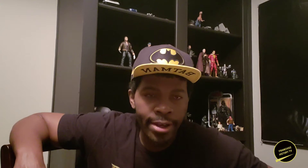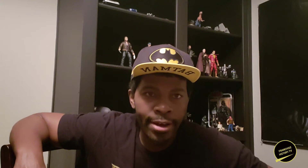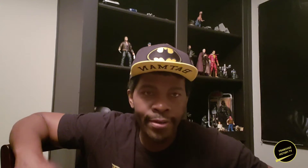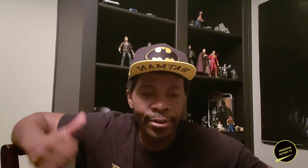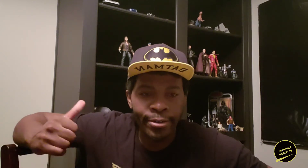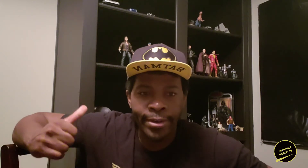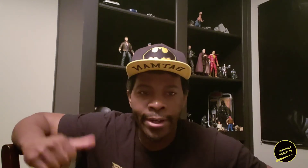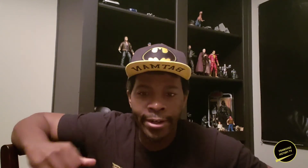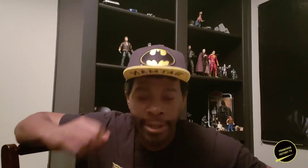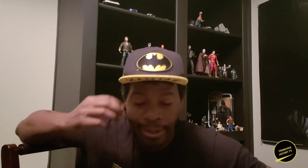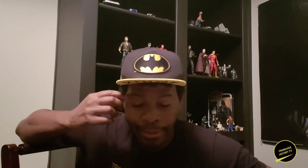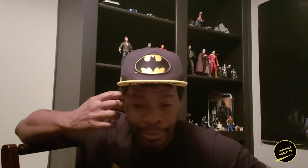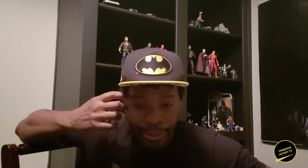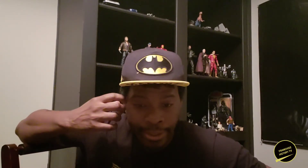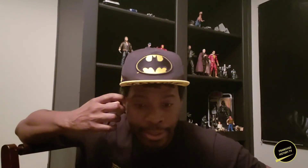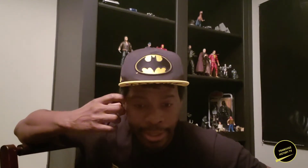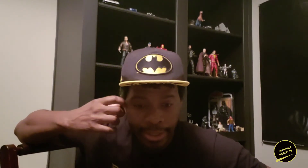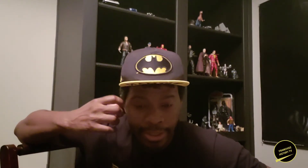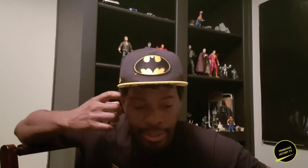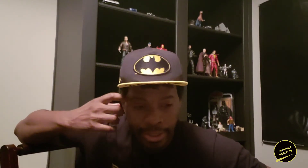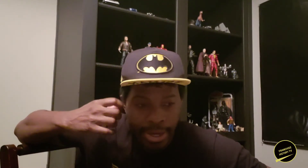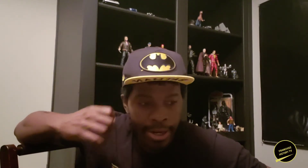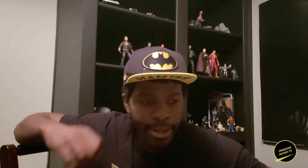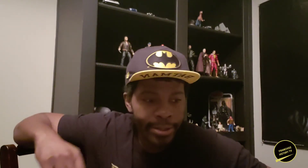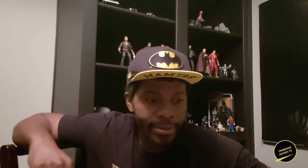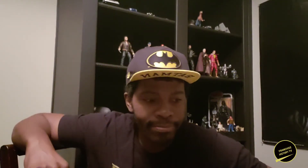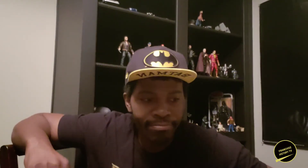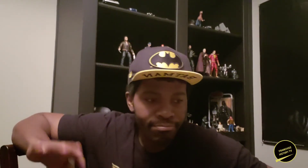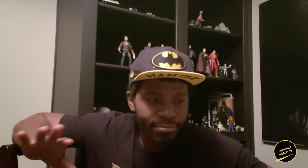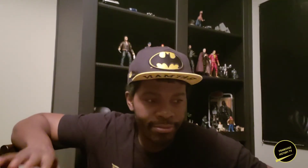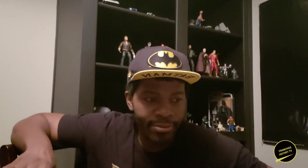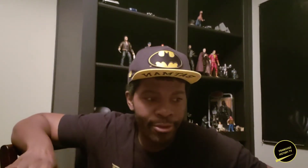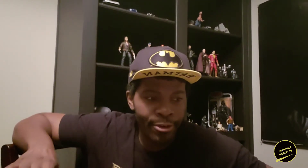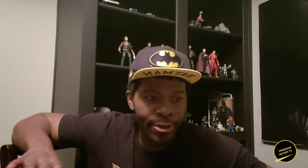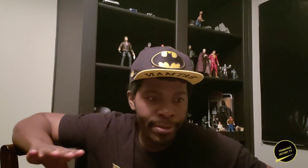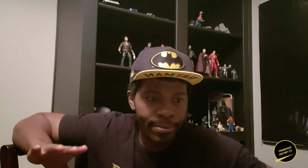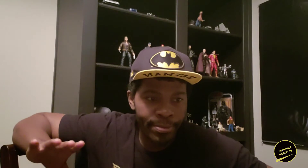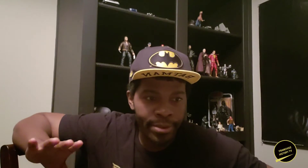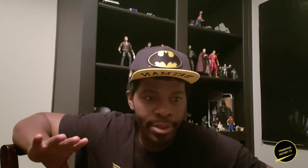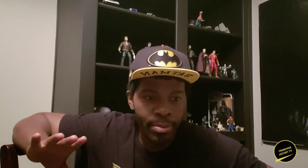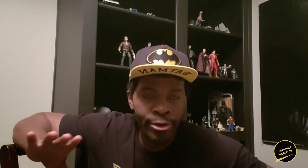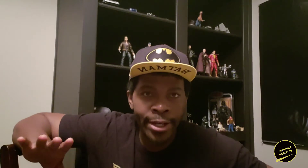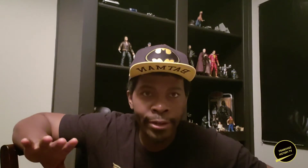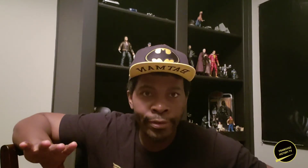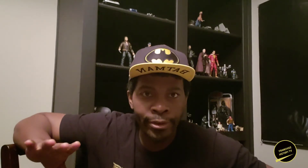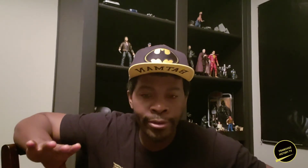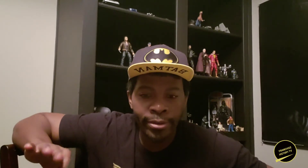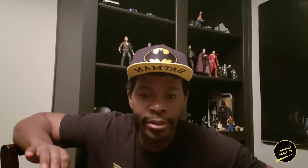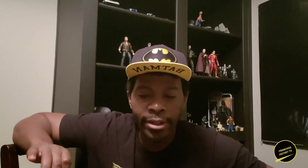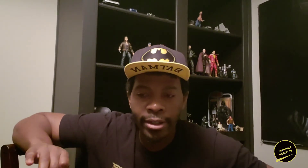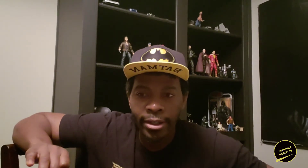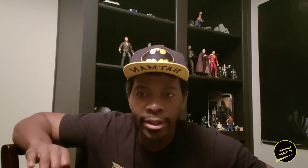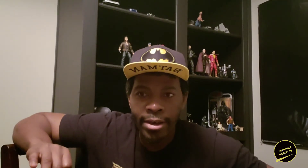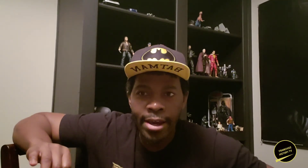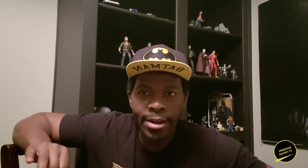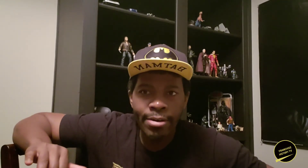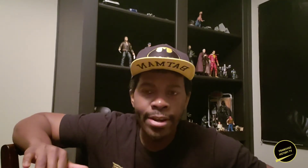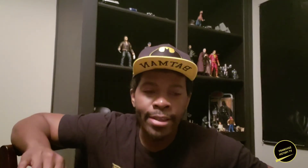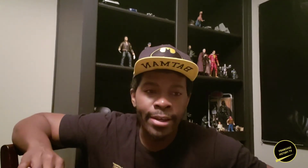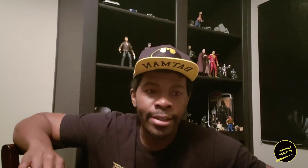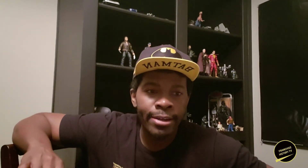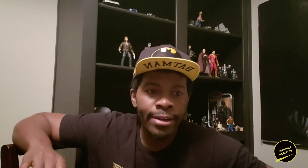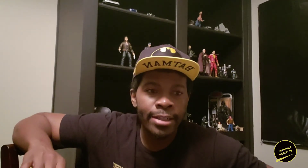the great governor over there in California decided for the Modelo flu, you